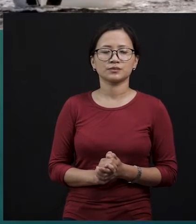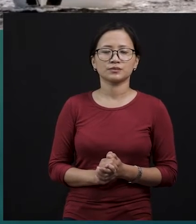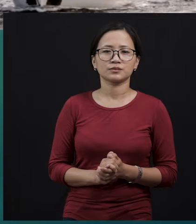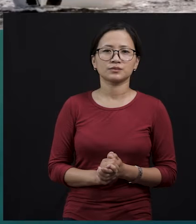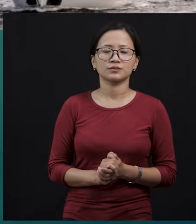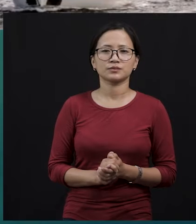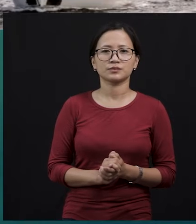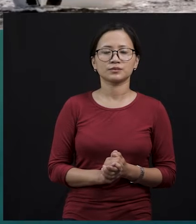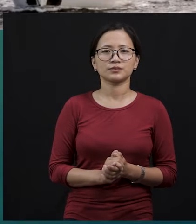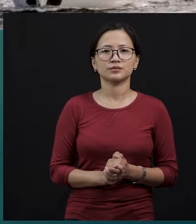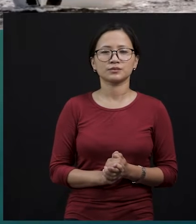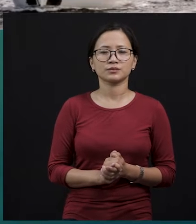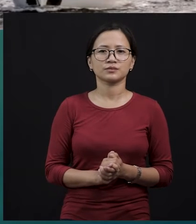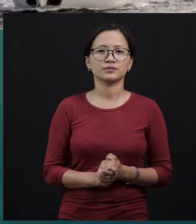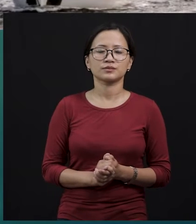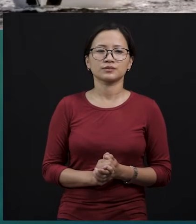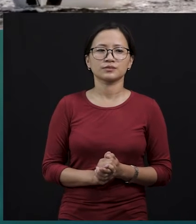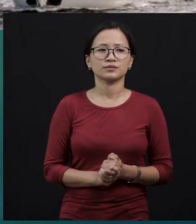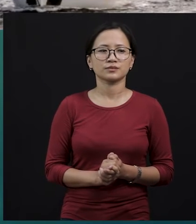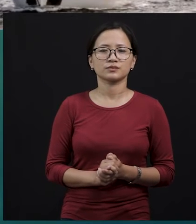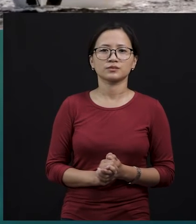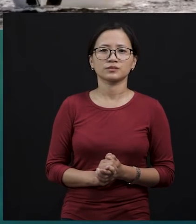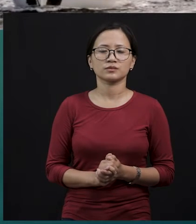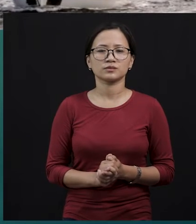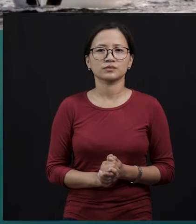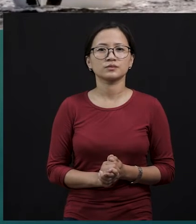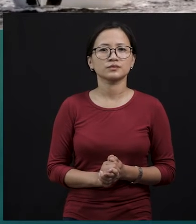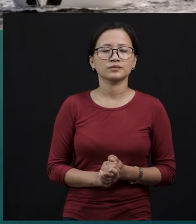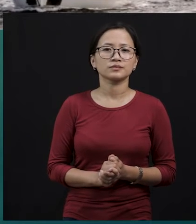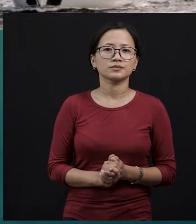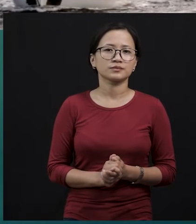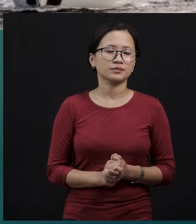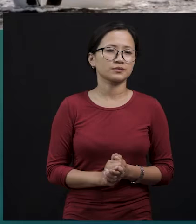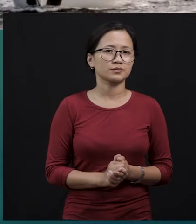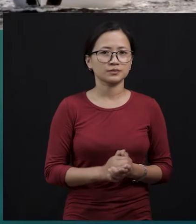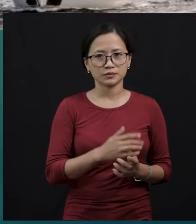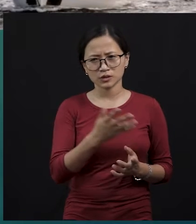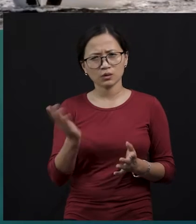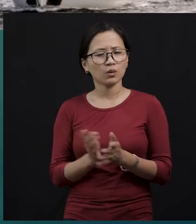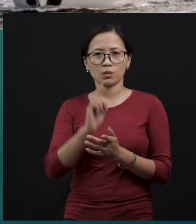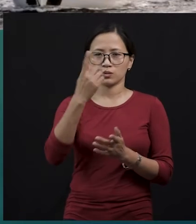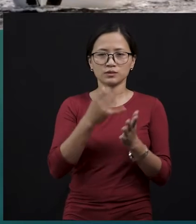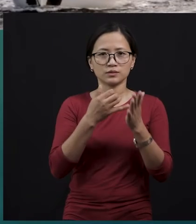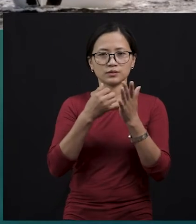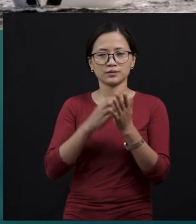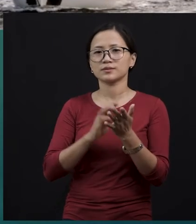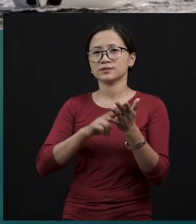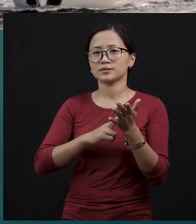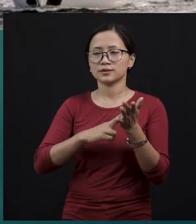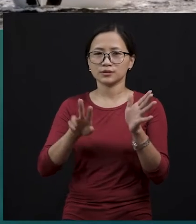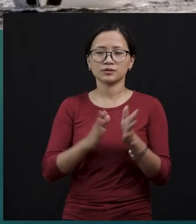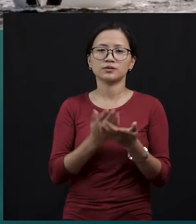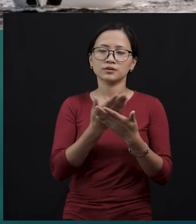boat, we have already discussed about those two. What do you want to guess now? Yes, there is one natural thing that is even